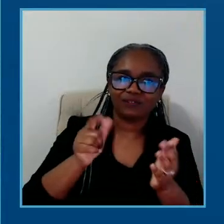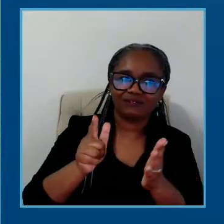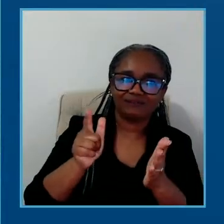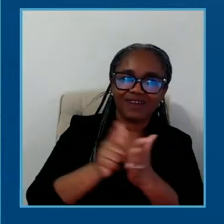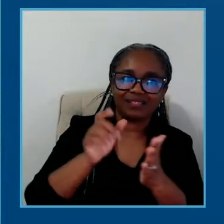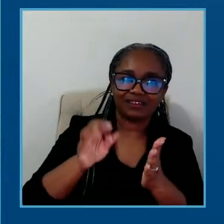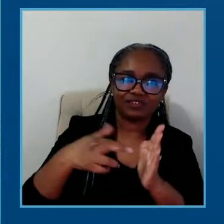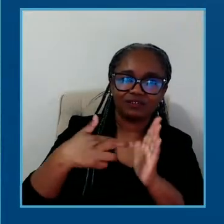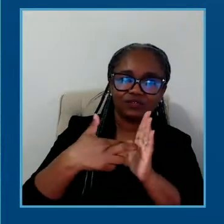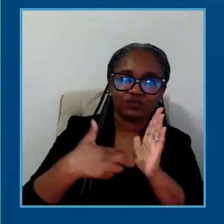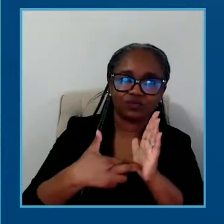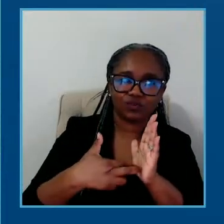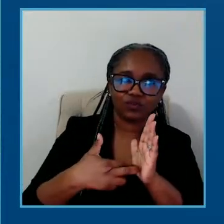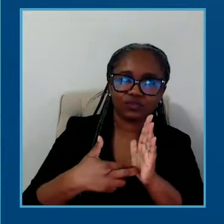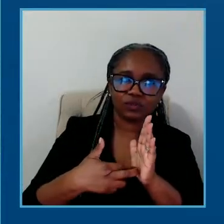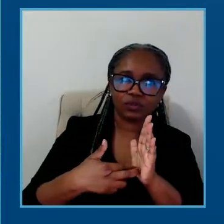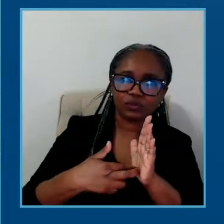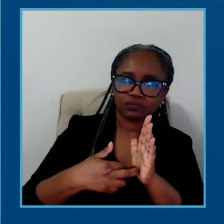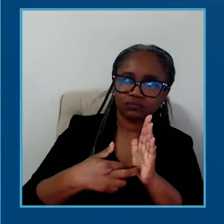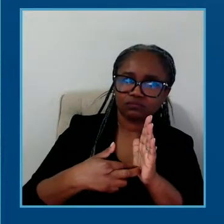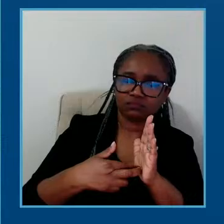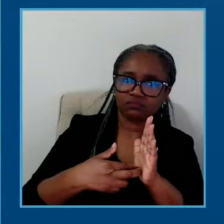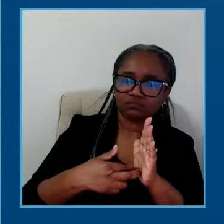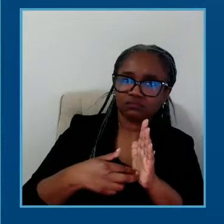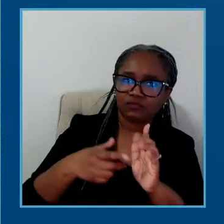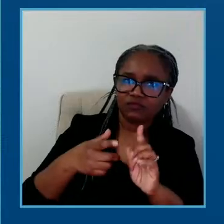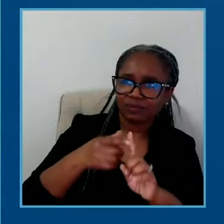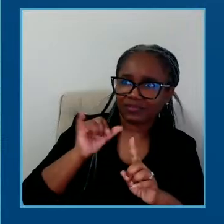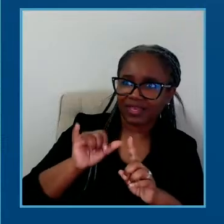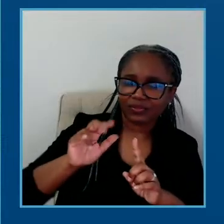again highlight those steps the DNC should take?